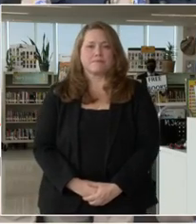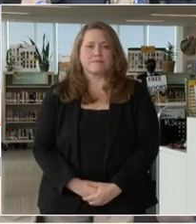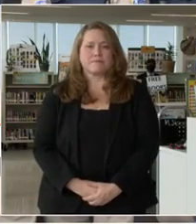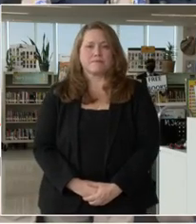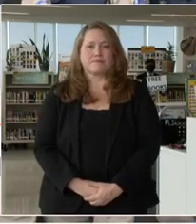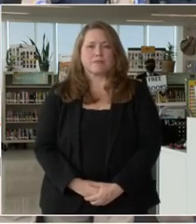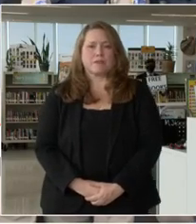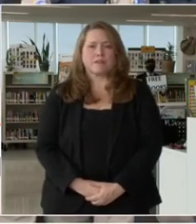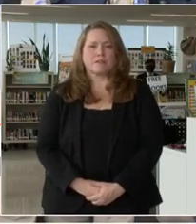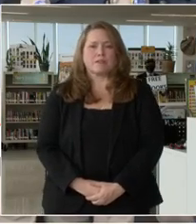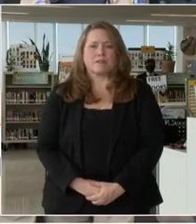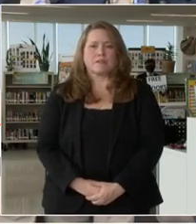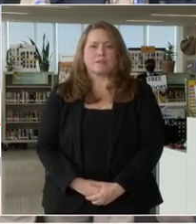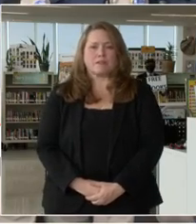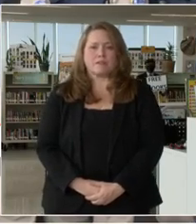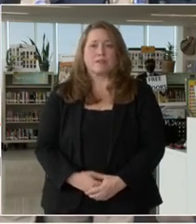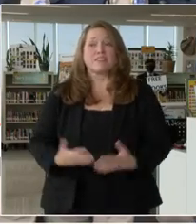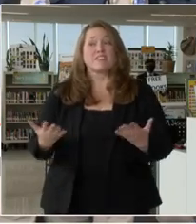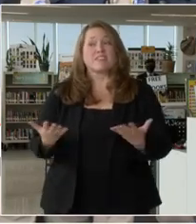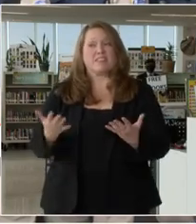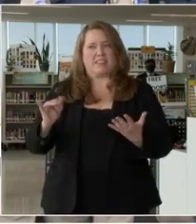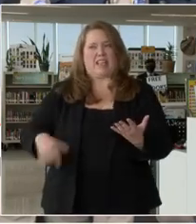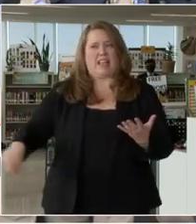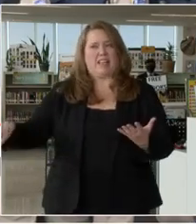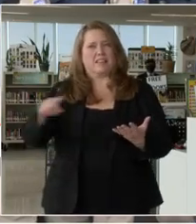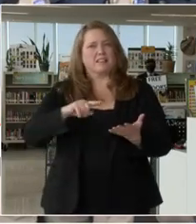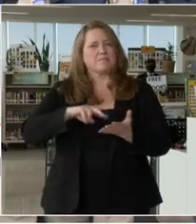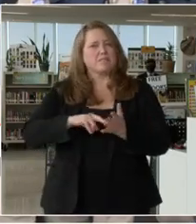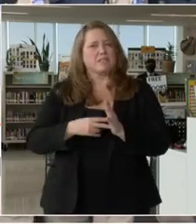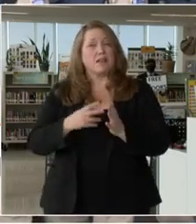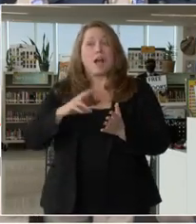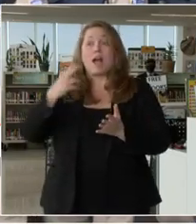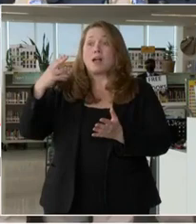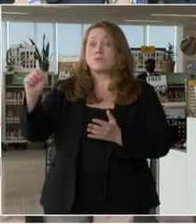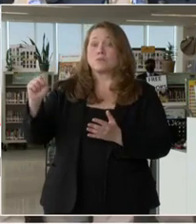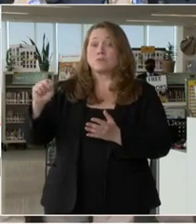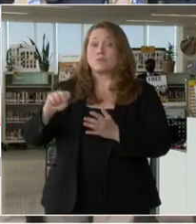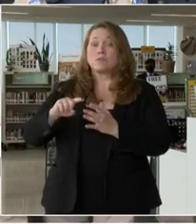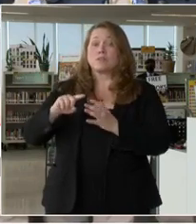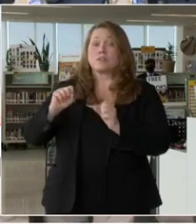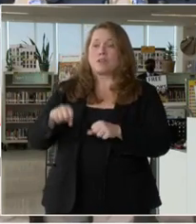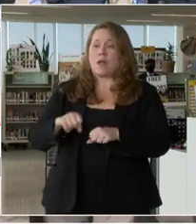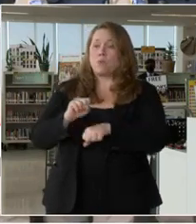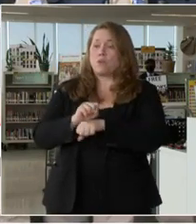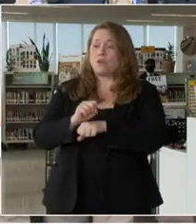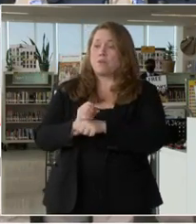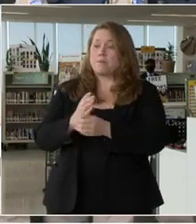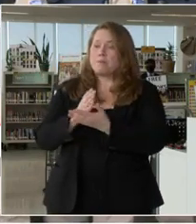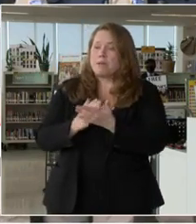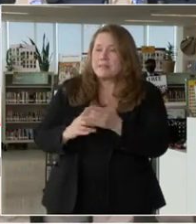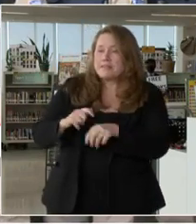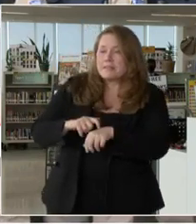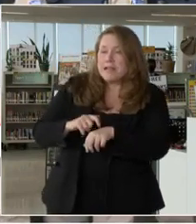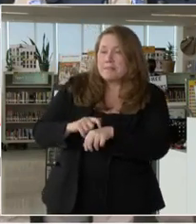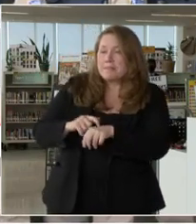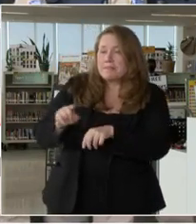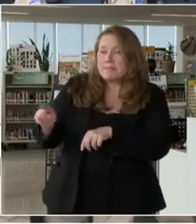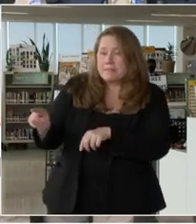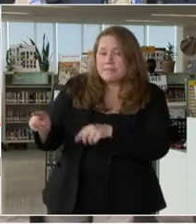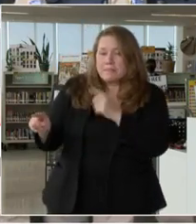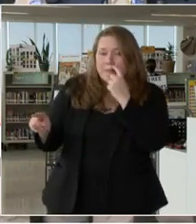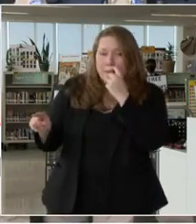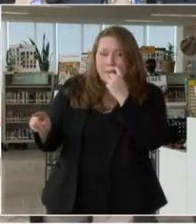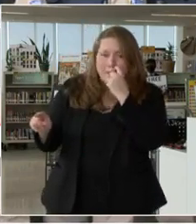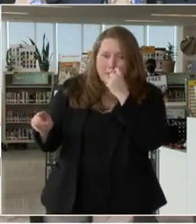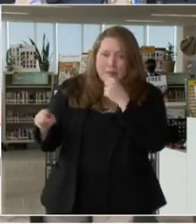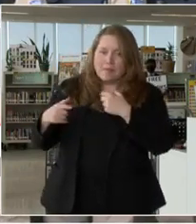So this is what it means. A high school student can work part-time as long as they're meeting, you know,